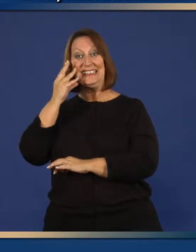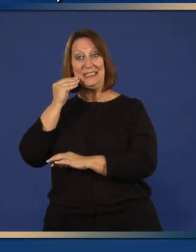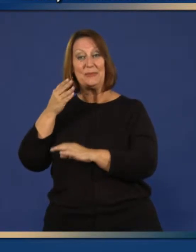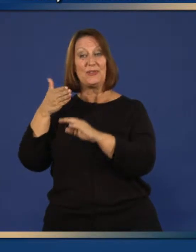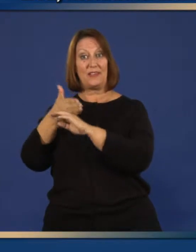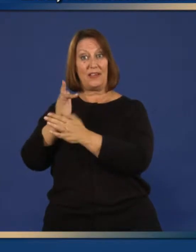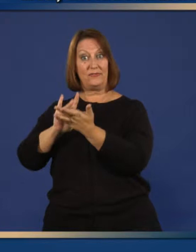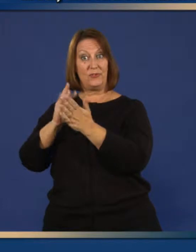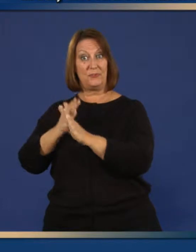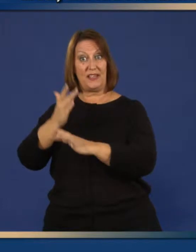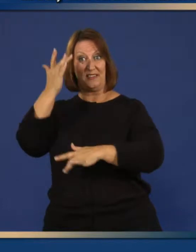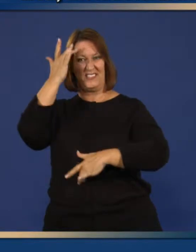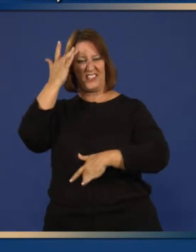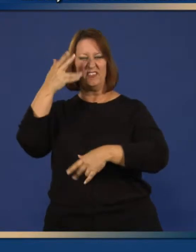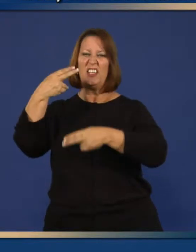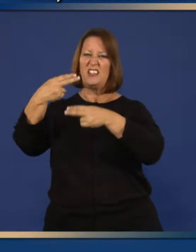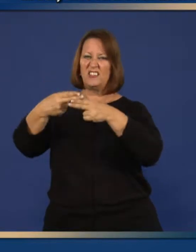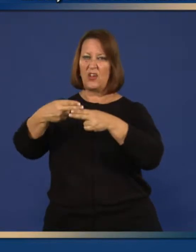System form,